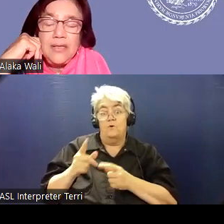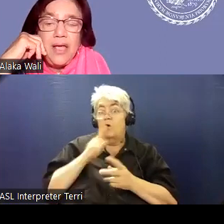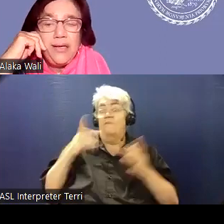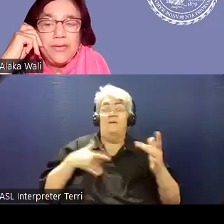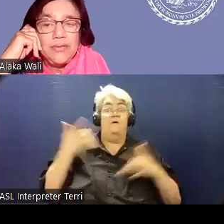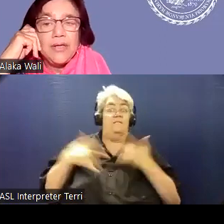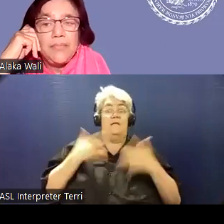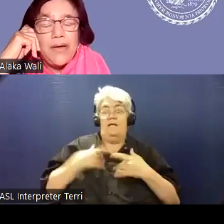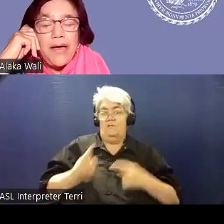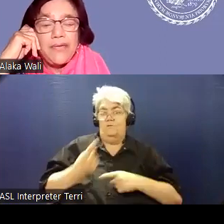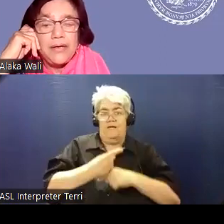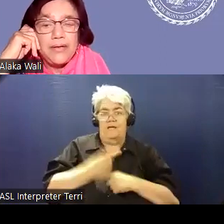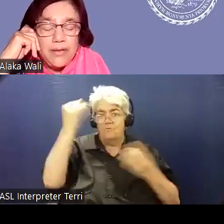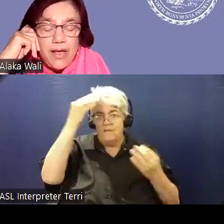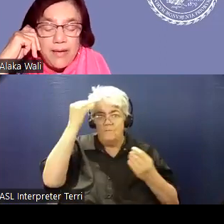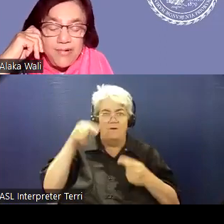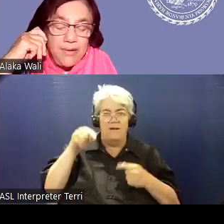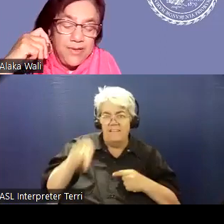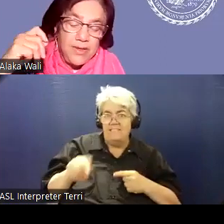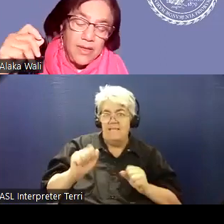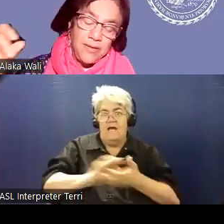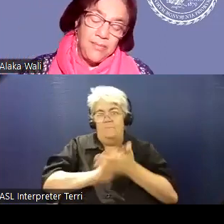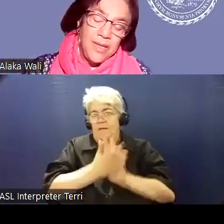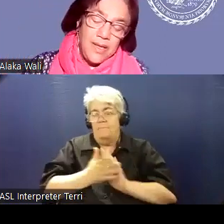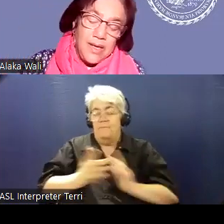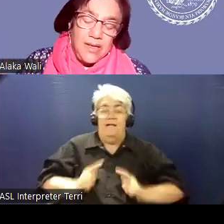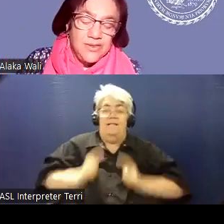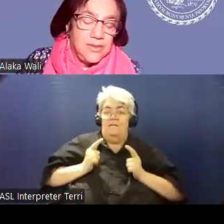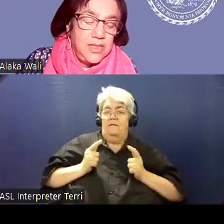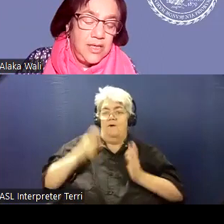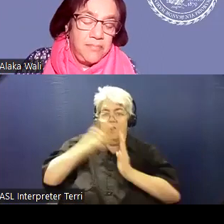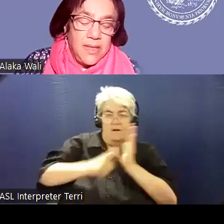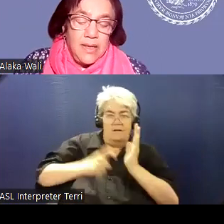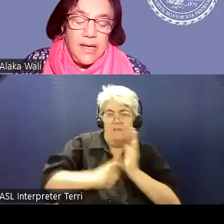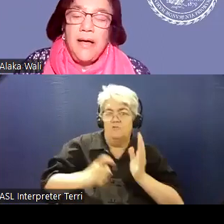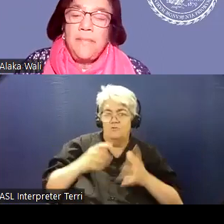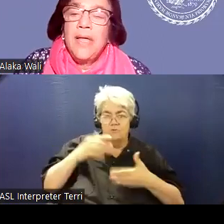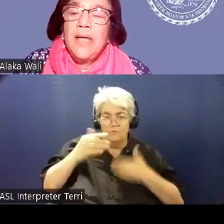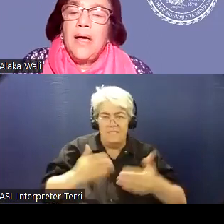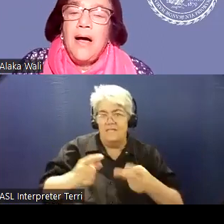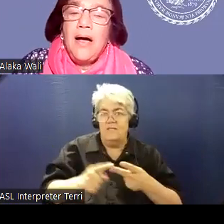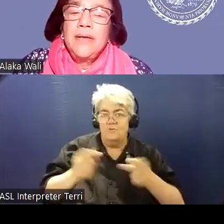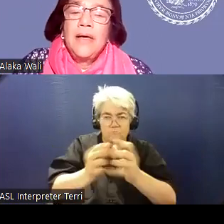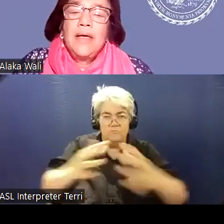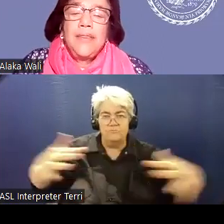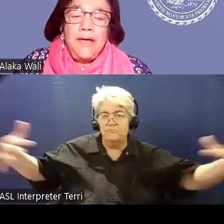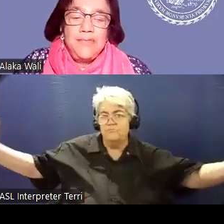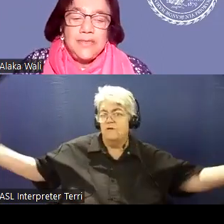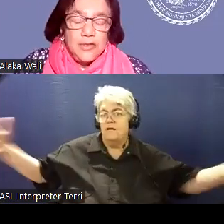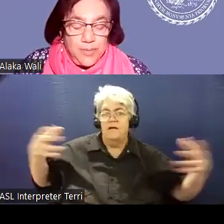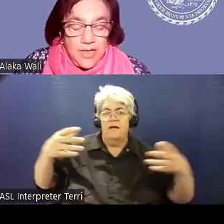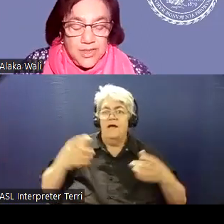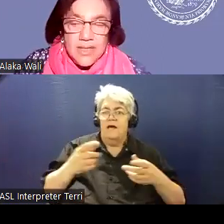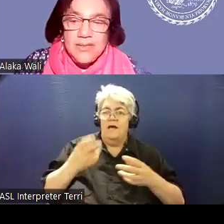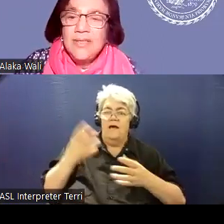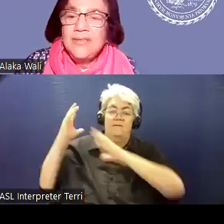excited today to think about how they could collaborate with him and his team on that